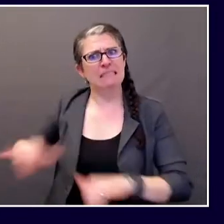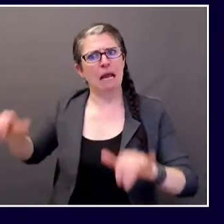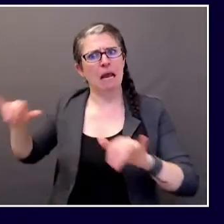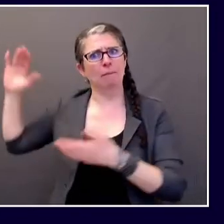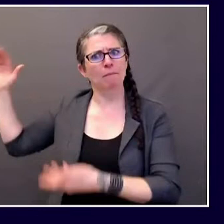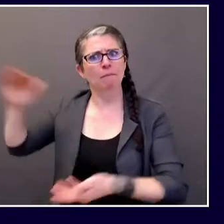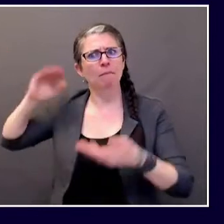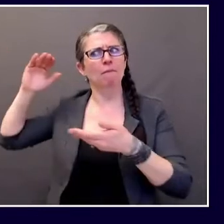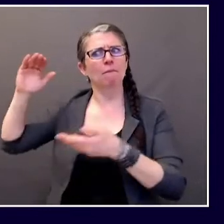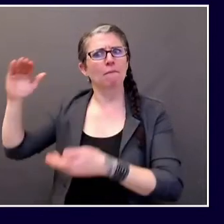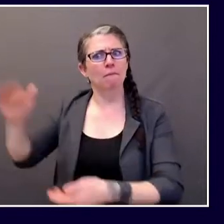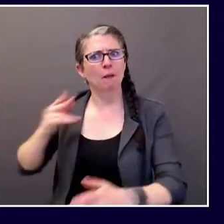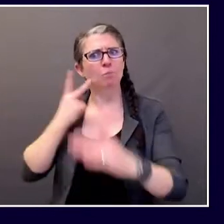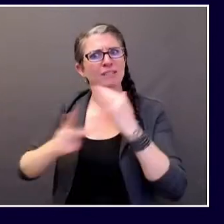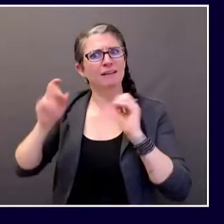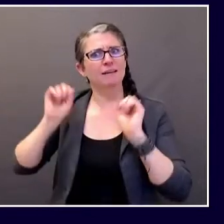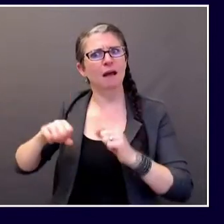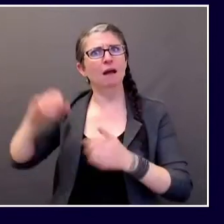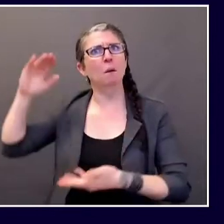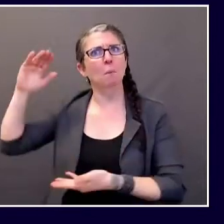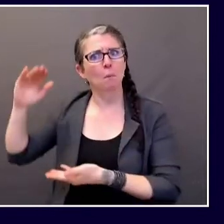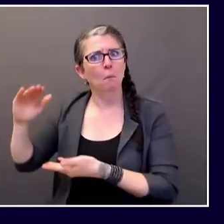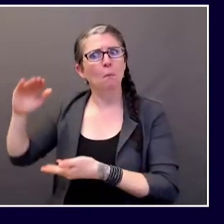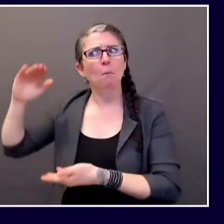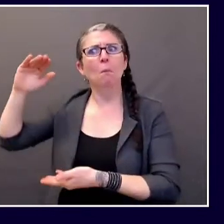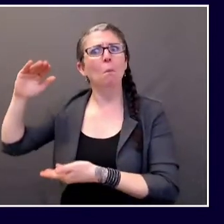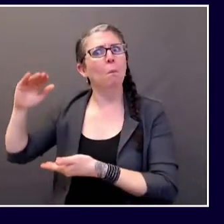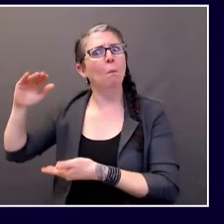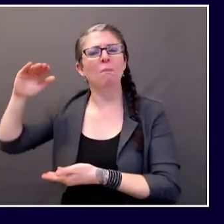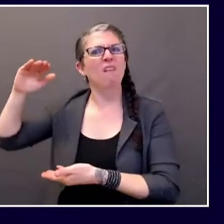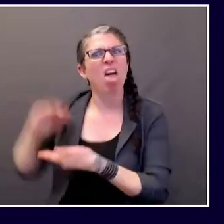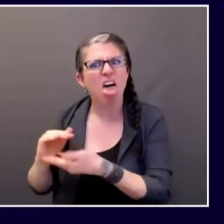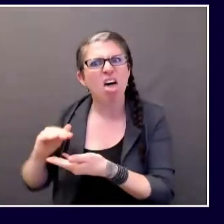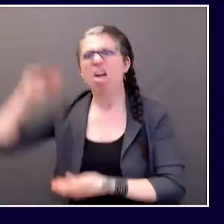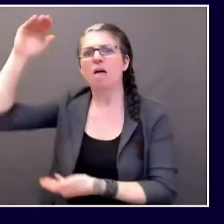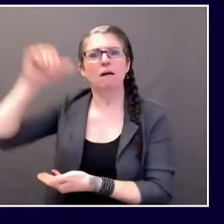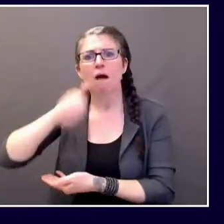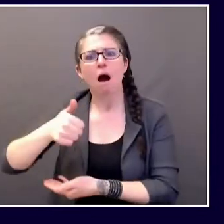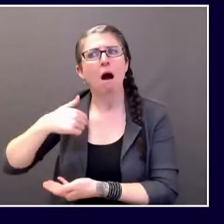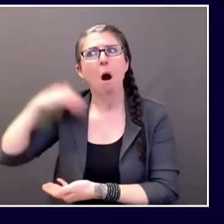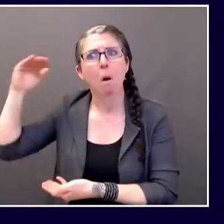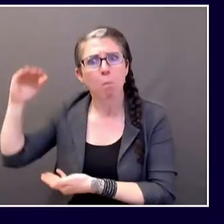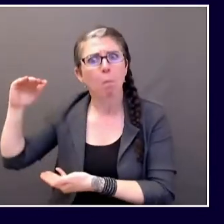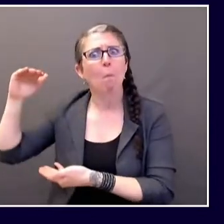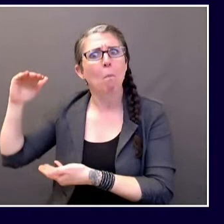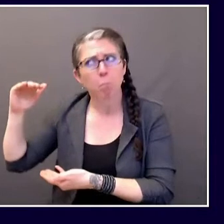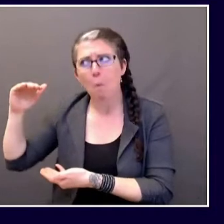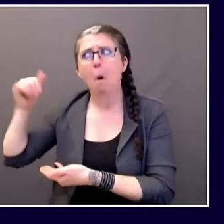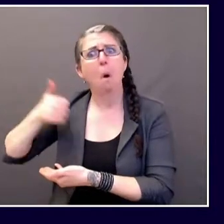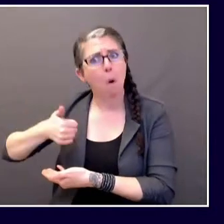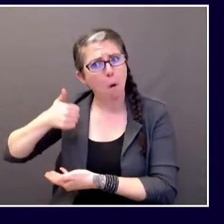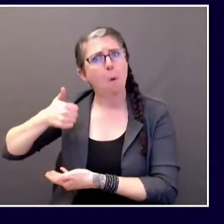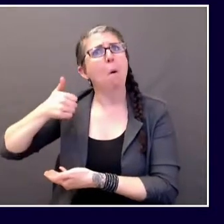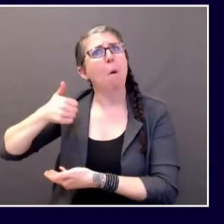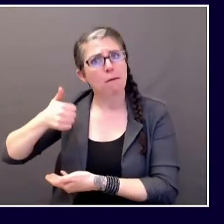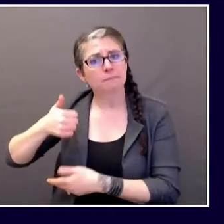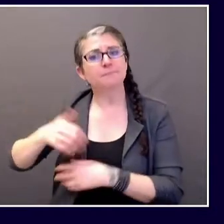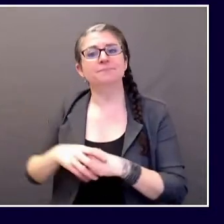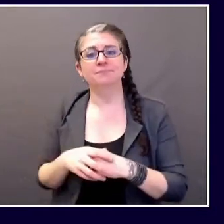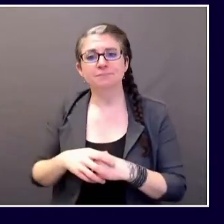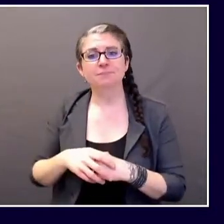a reasonable dates on the calendar. Let's hope that they get accelerated, but as we know more, we'll